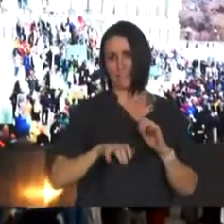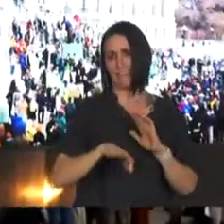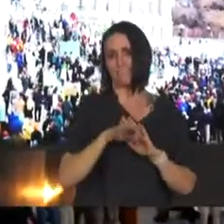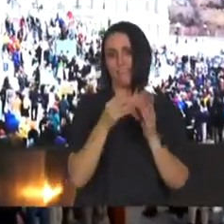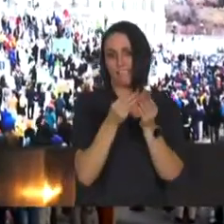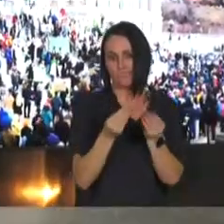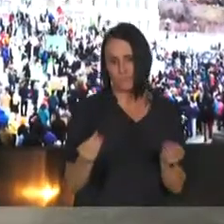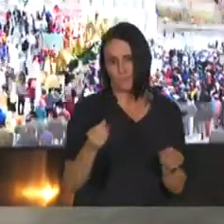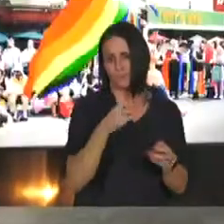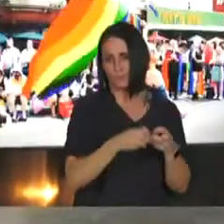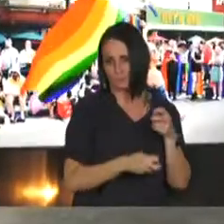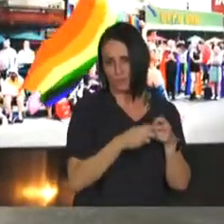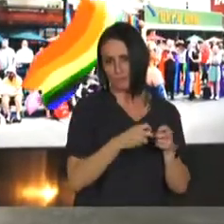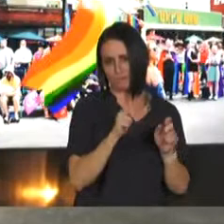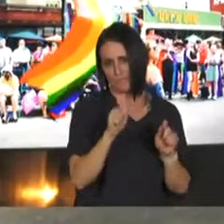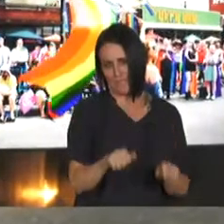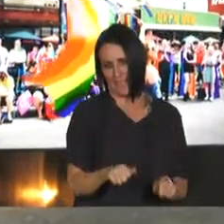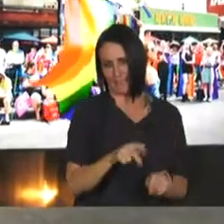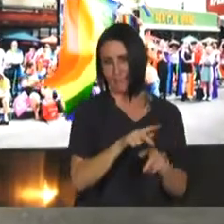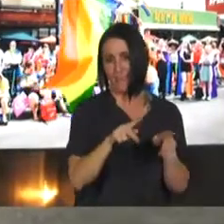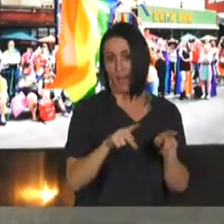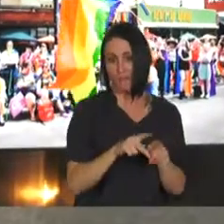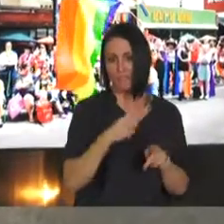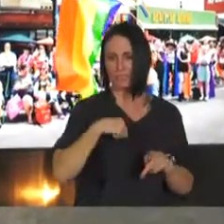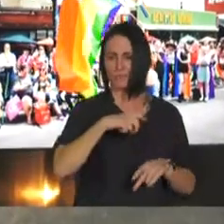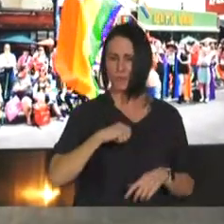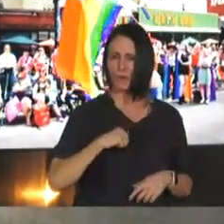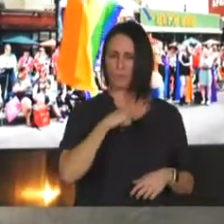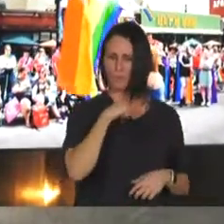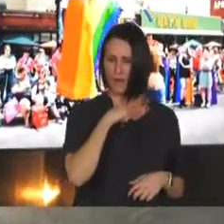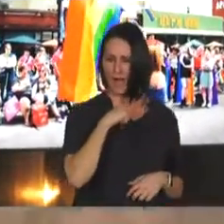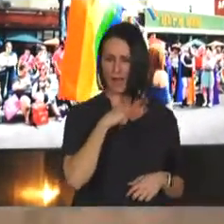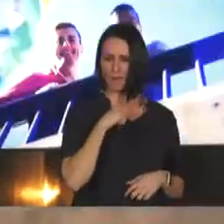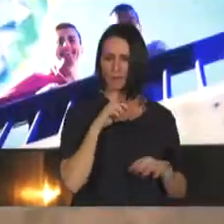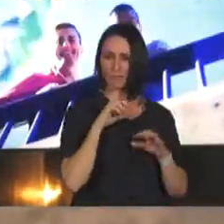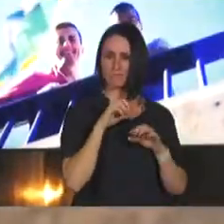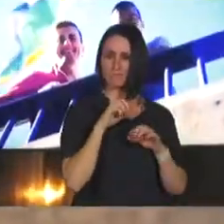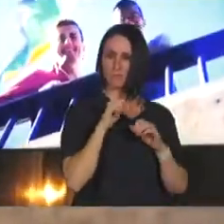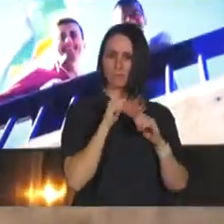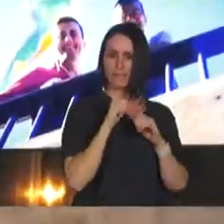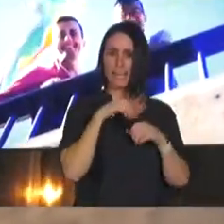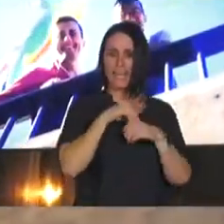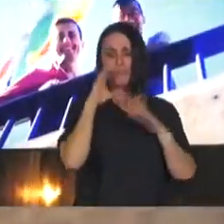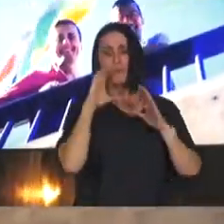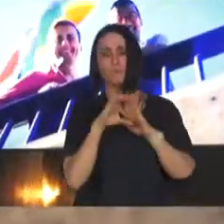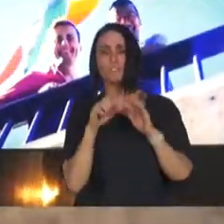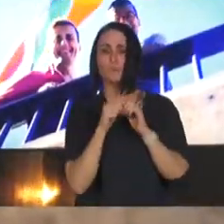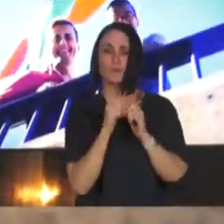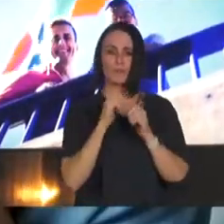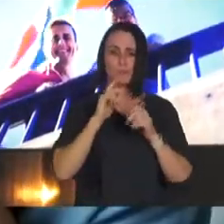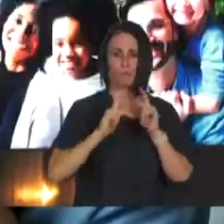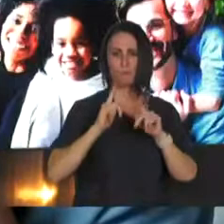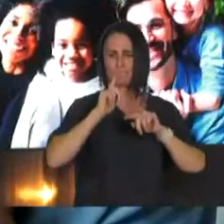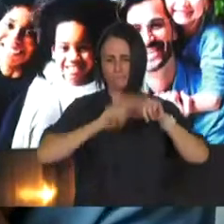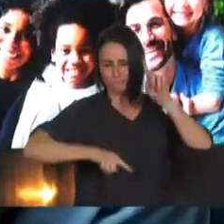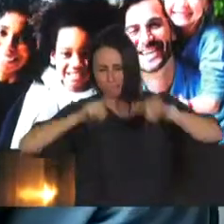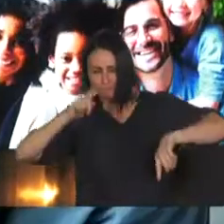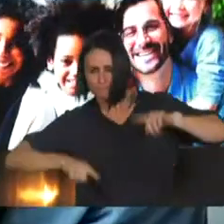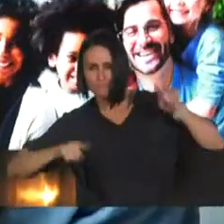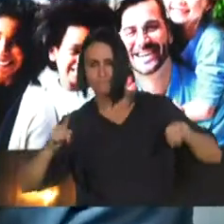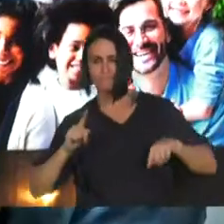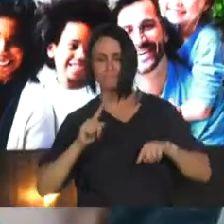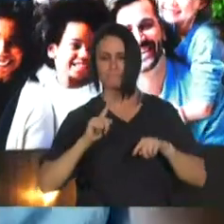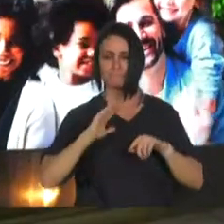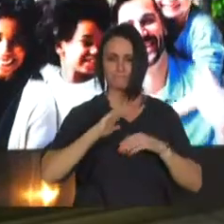solutions. A place where we are proud to be in the frame with people of all stripes, with all of